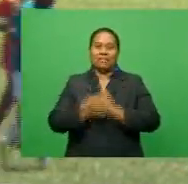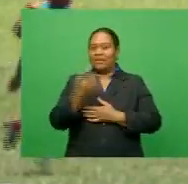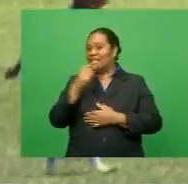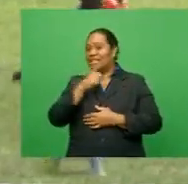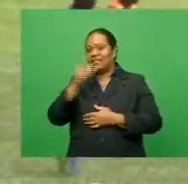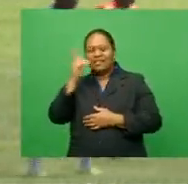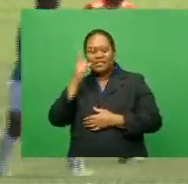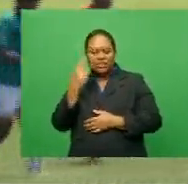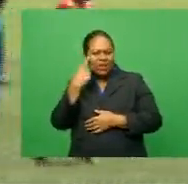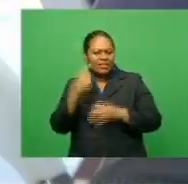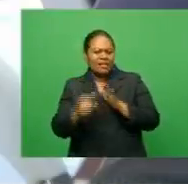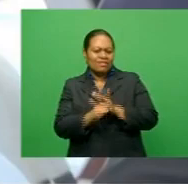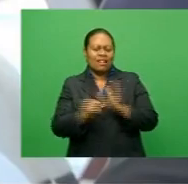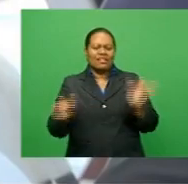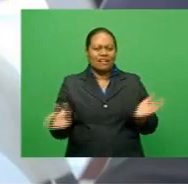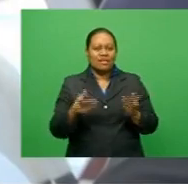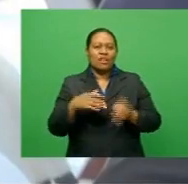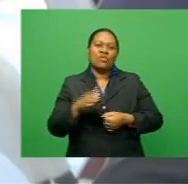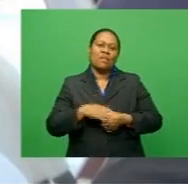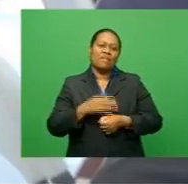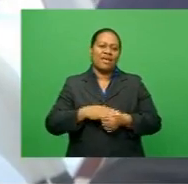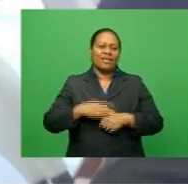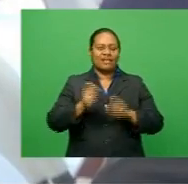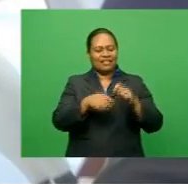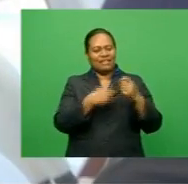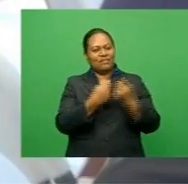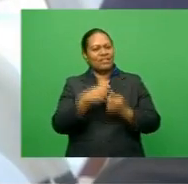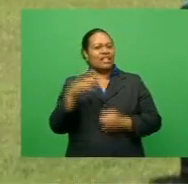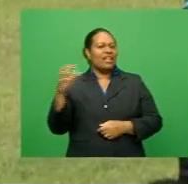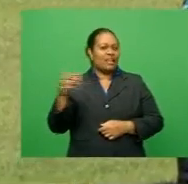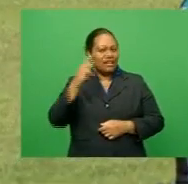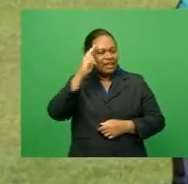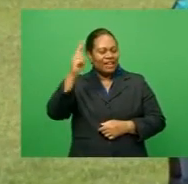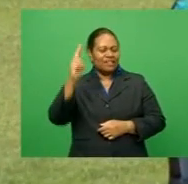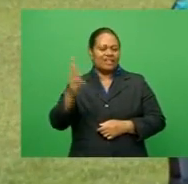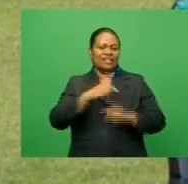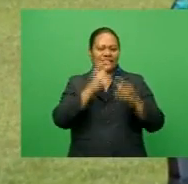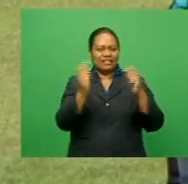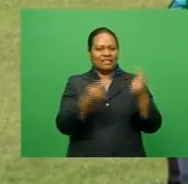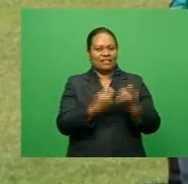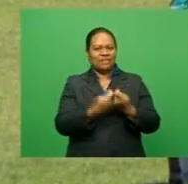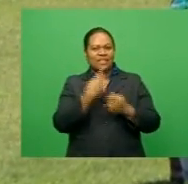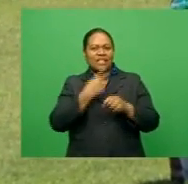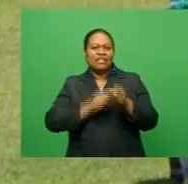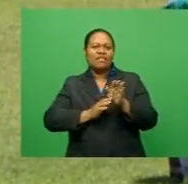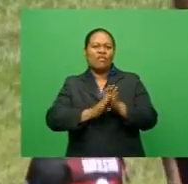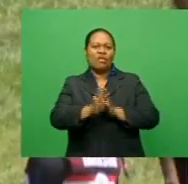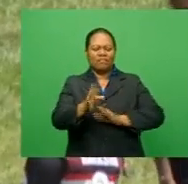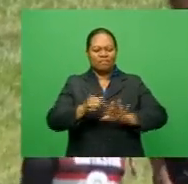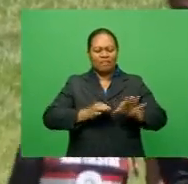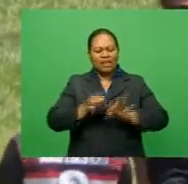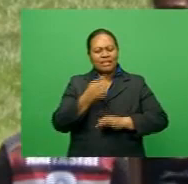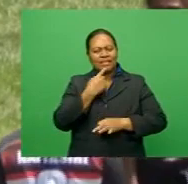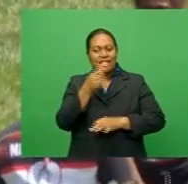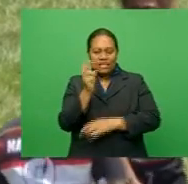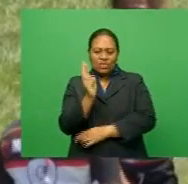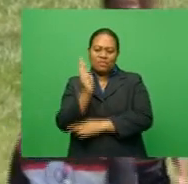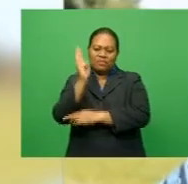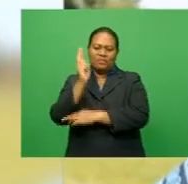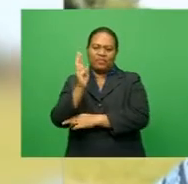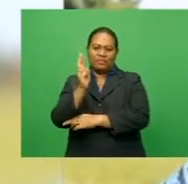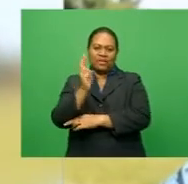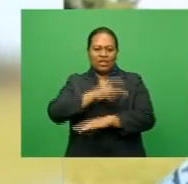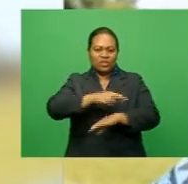selectors identified players to make 4 teams for the national championship. The FRU development manager says these teams will represent their